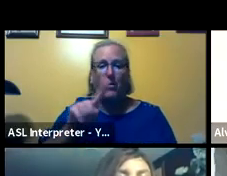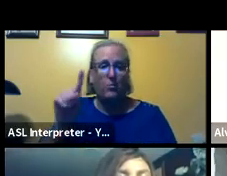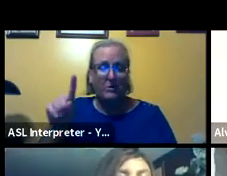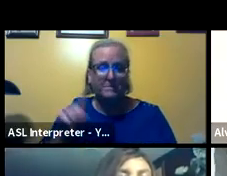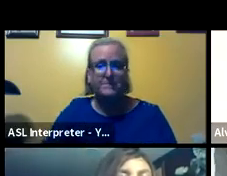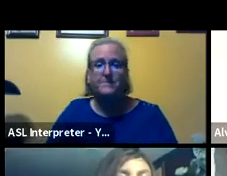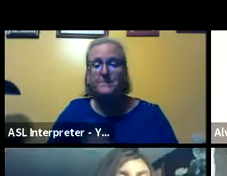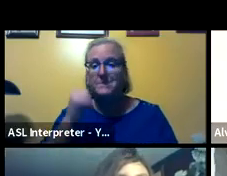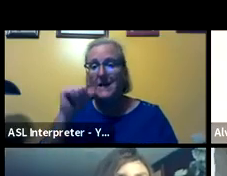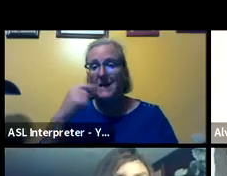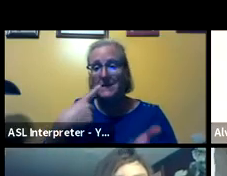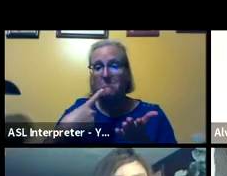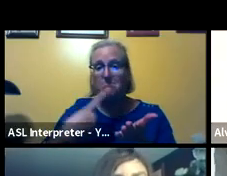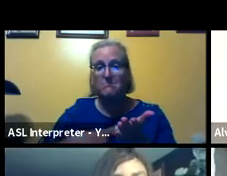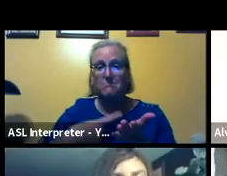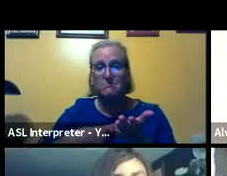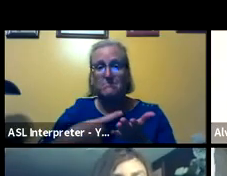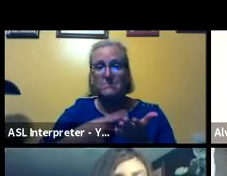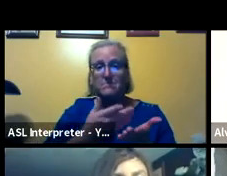Any discussion?